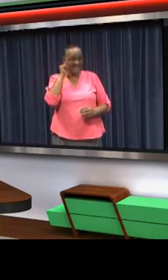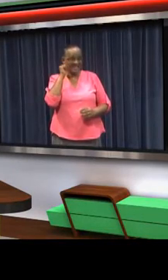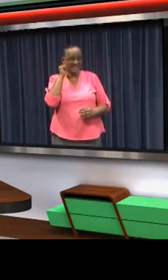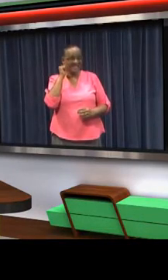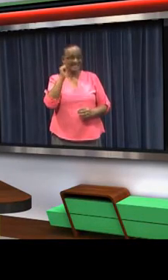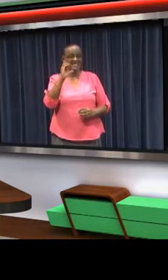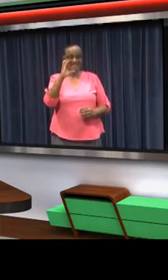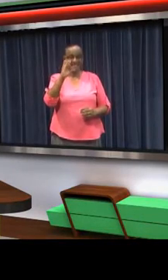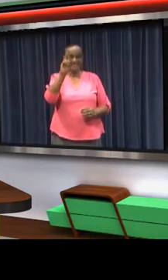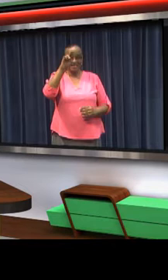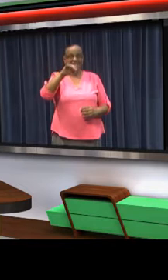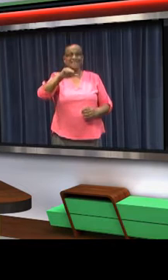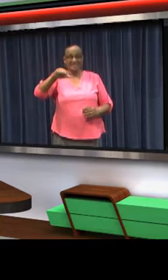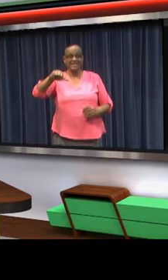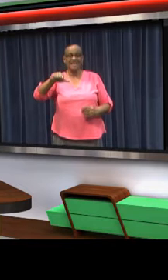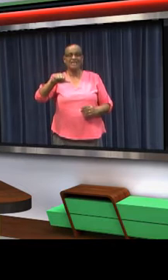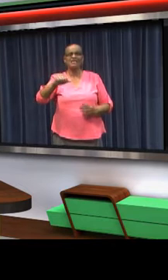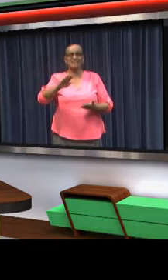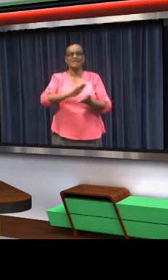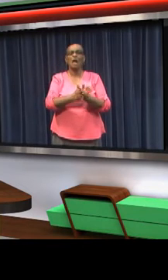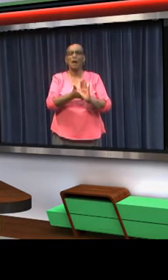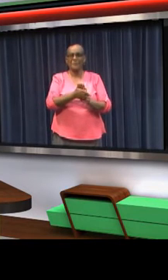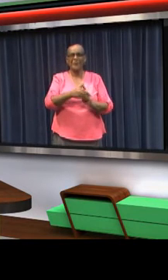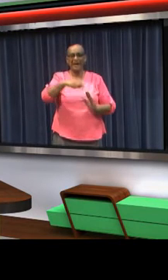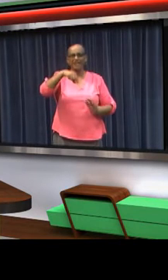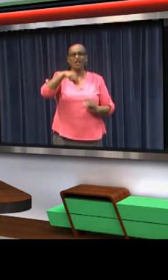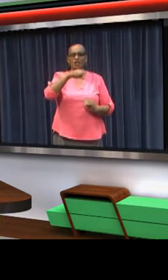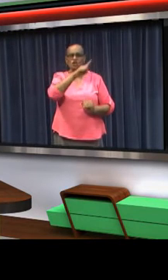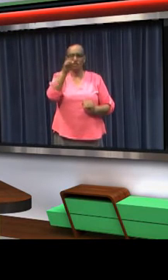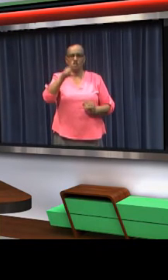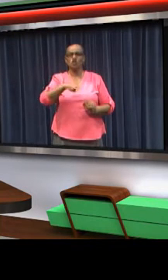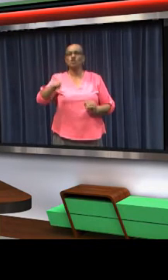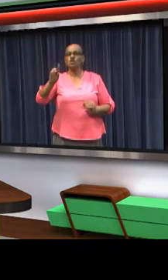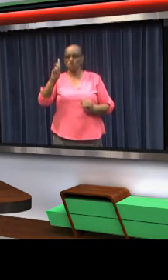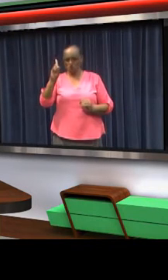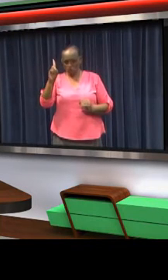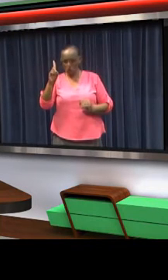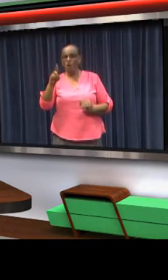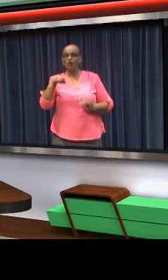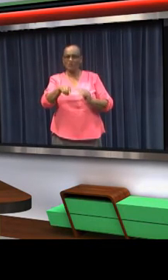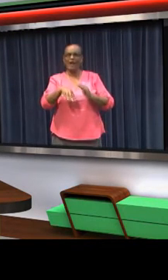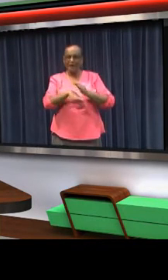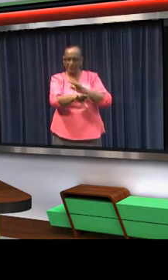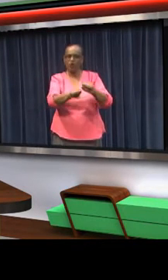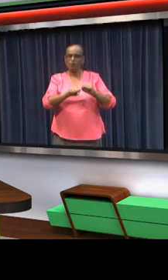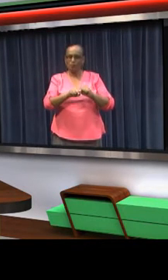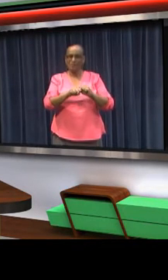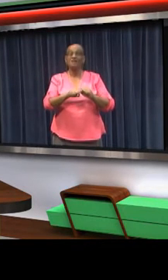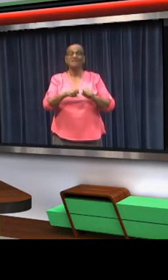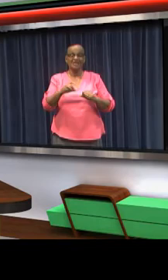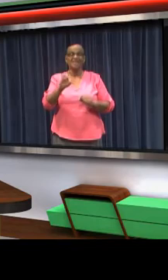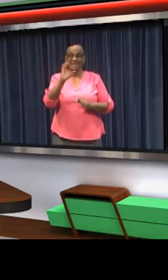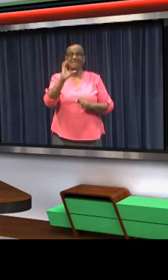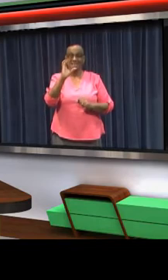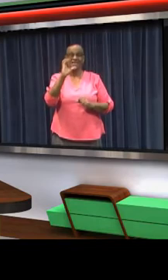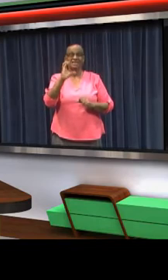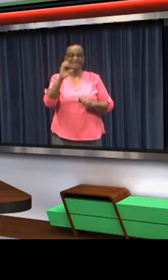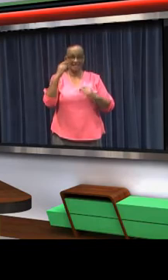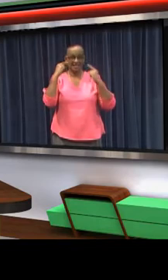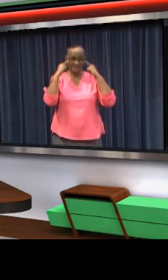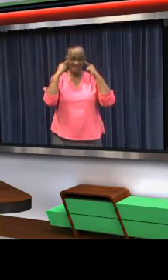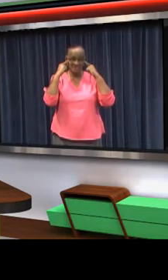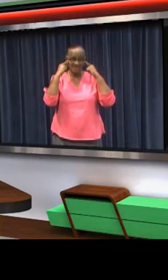Yesterday, the Chinese branch of the South Market was opened. This gives 85 Chinese entrepreneurs